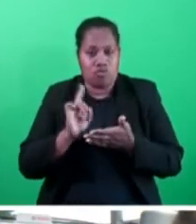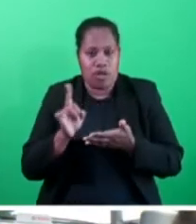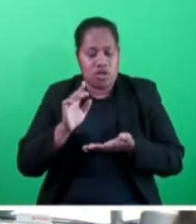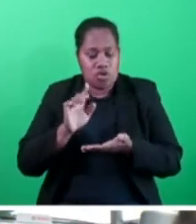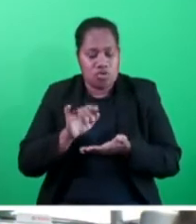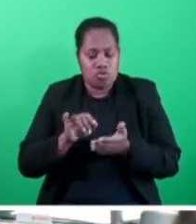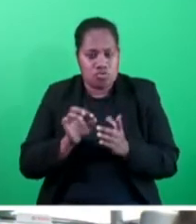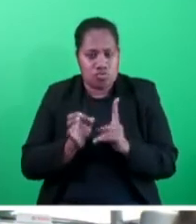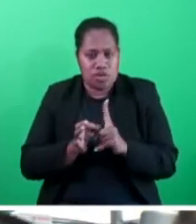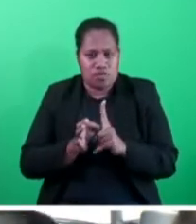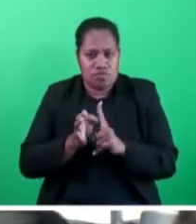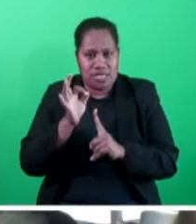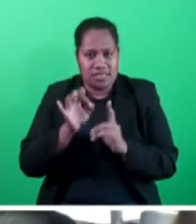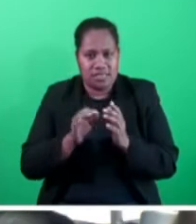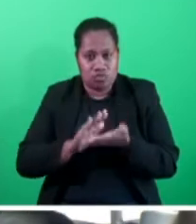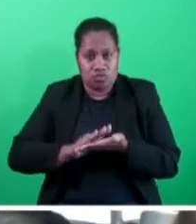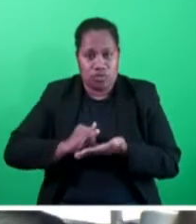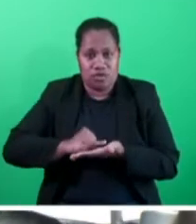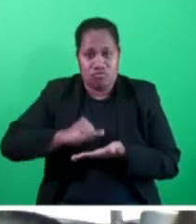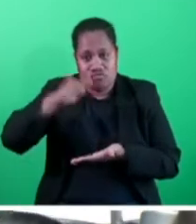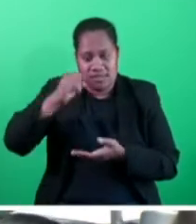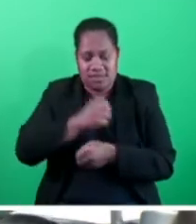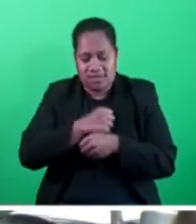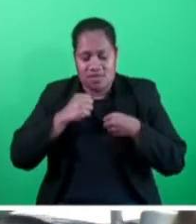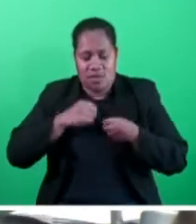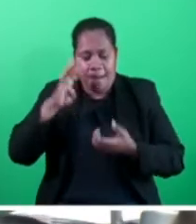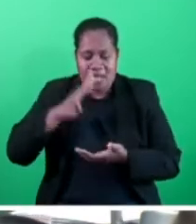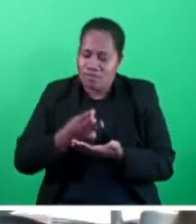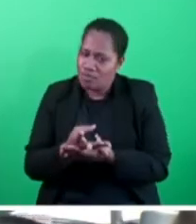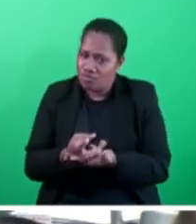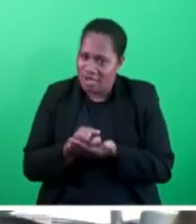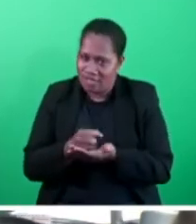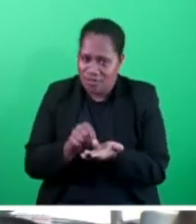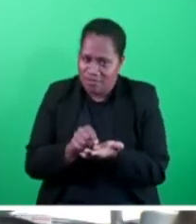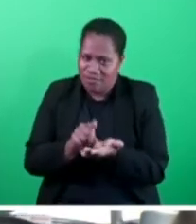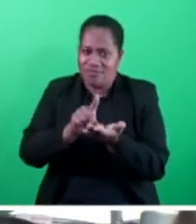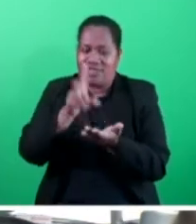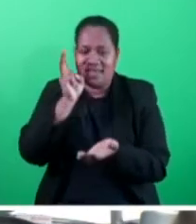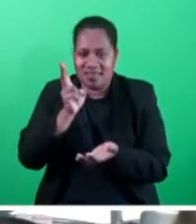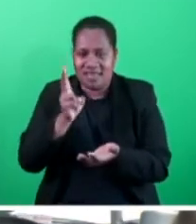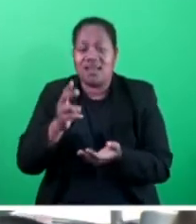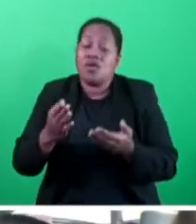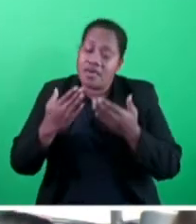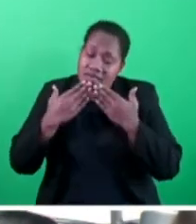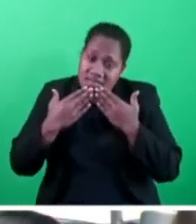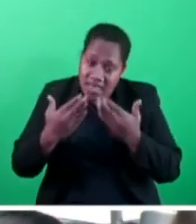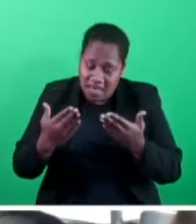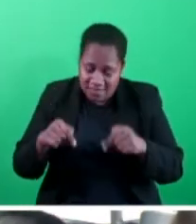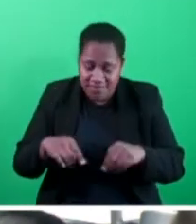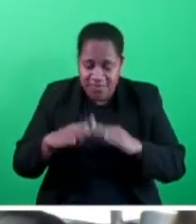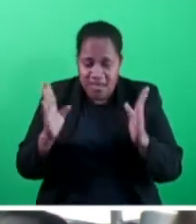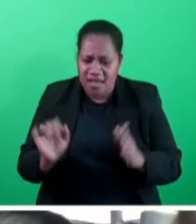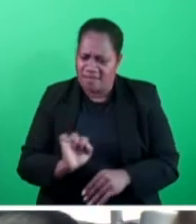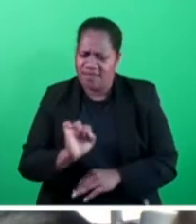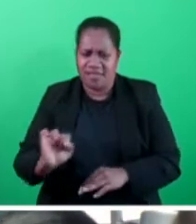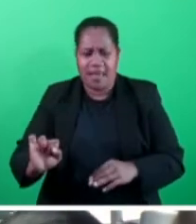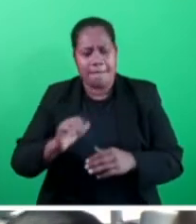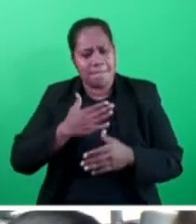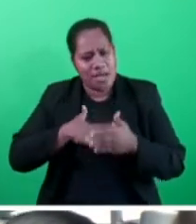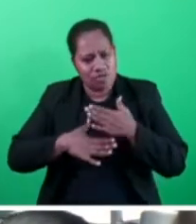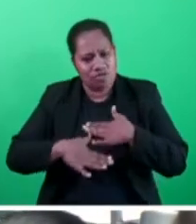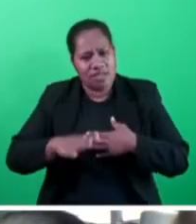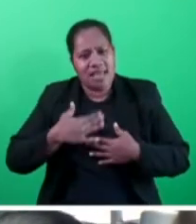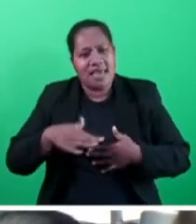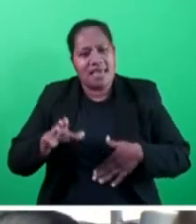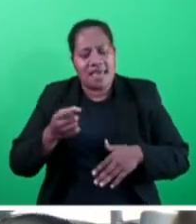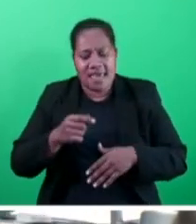market wage rates for all Fijians. Mr. Speaker said, I thank this August House for their patience and attention to my